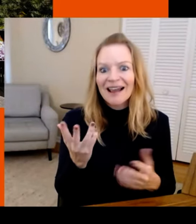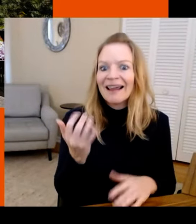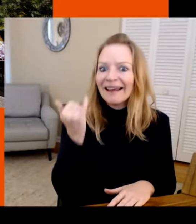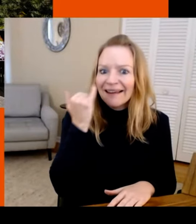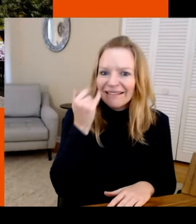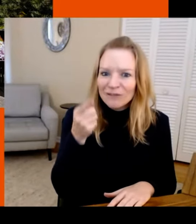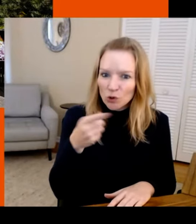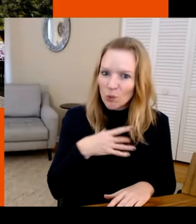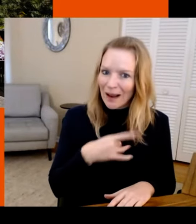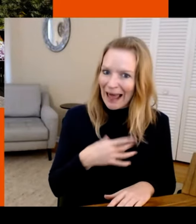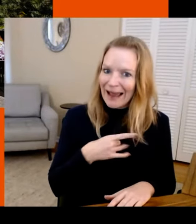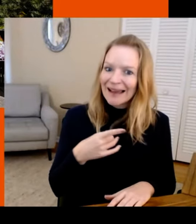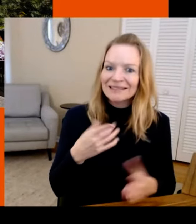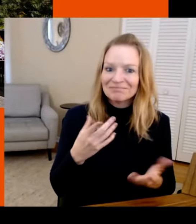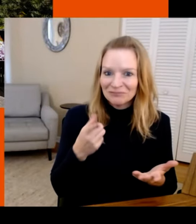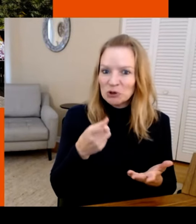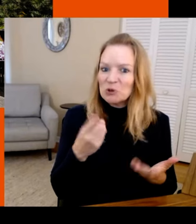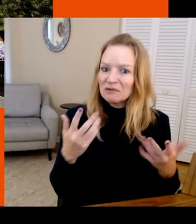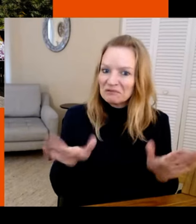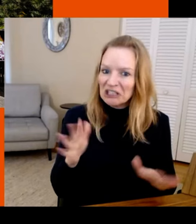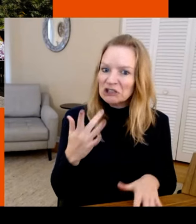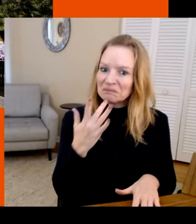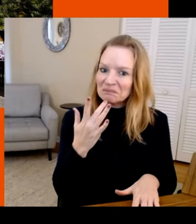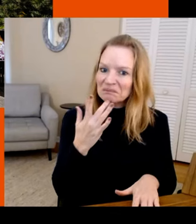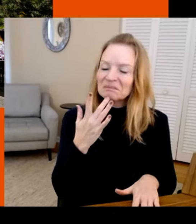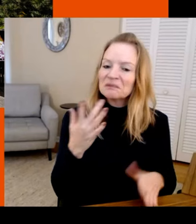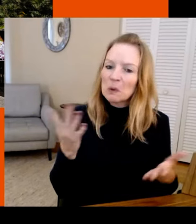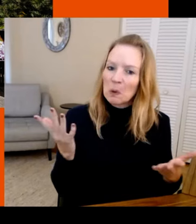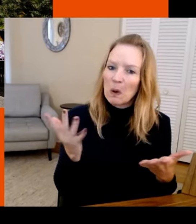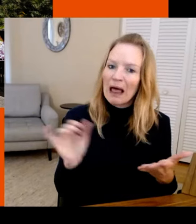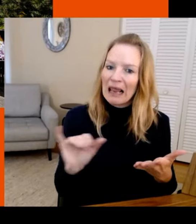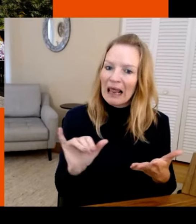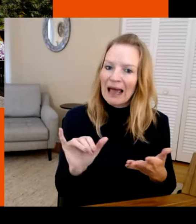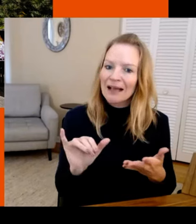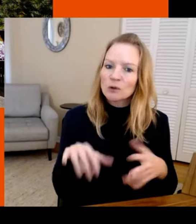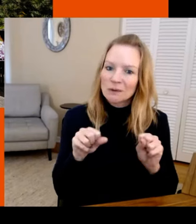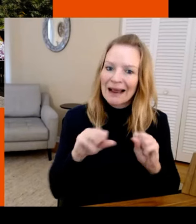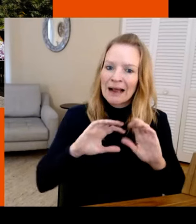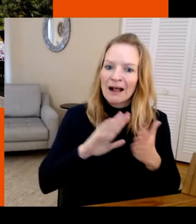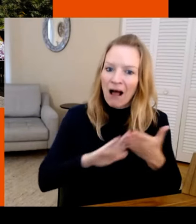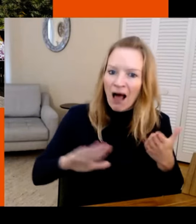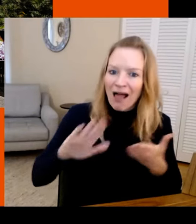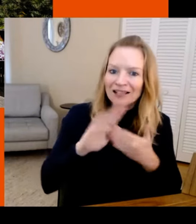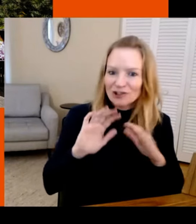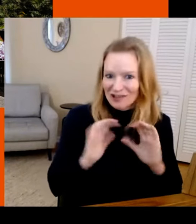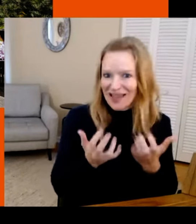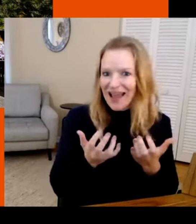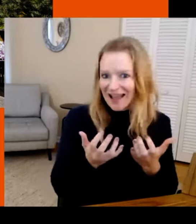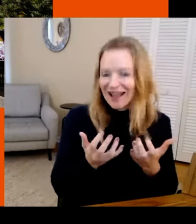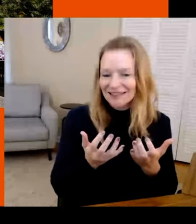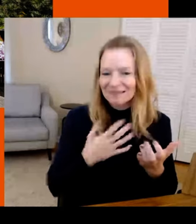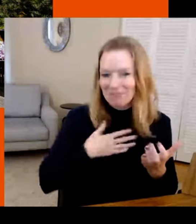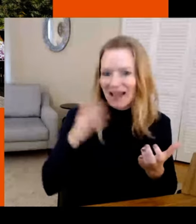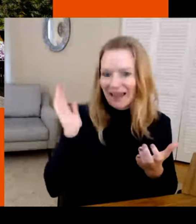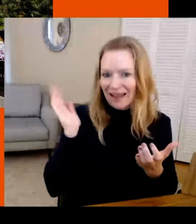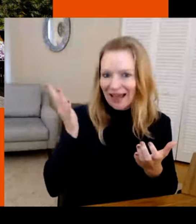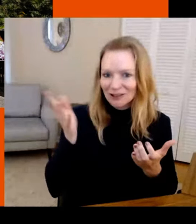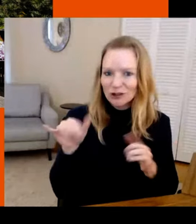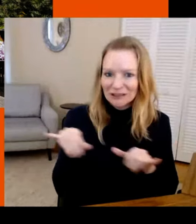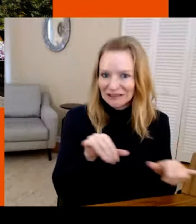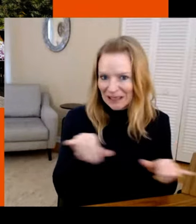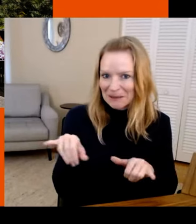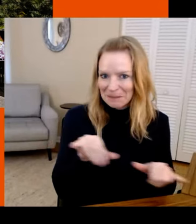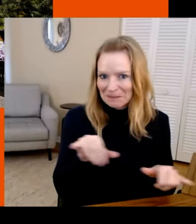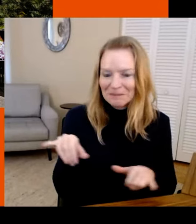Thank you for watching. If you liked the presentation, or if you prefer to take a class at college, you could